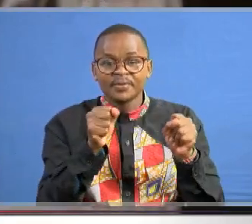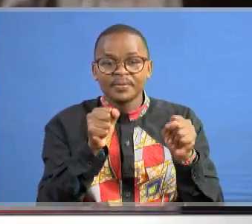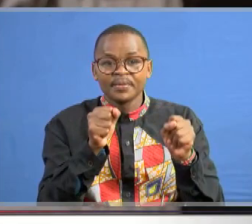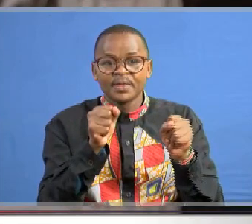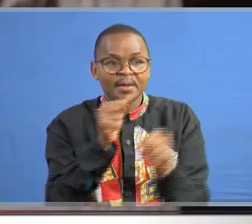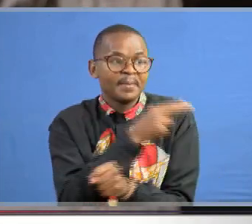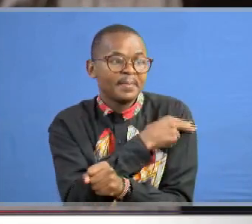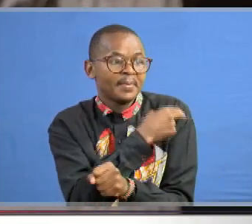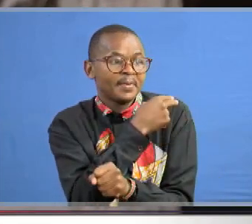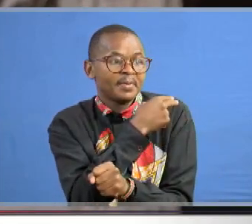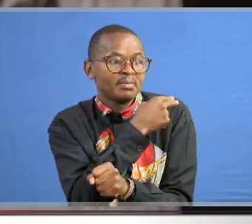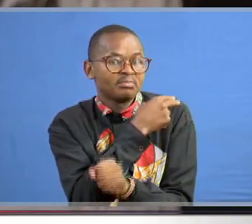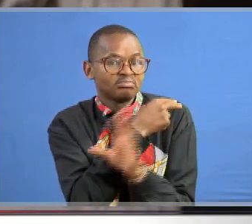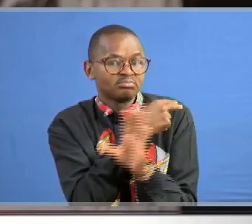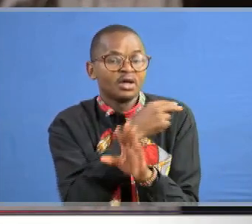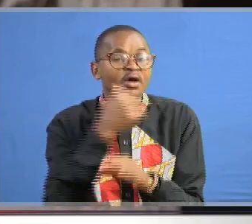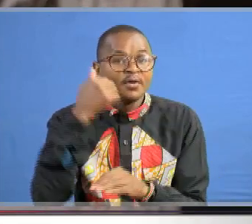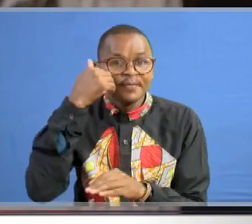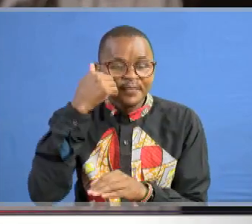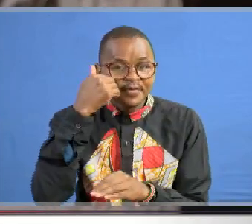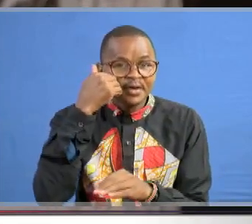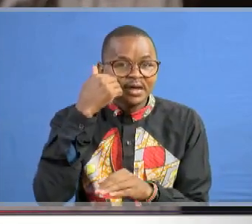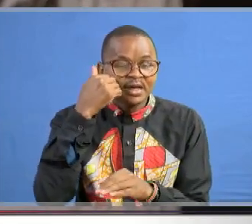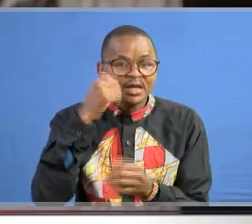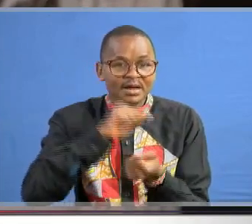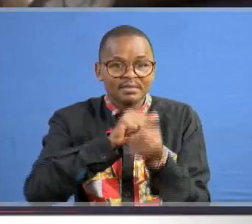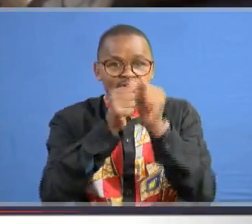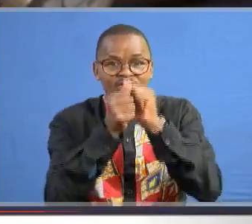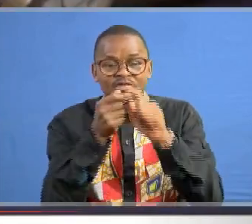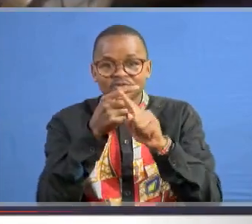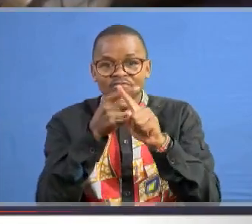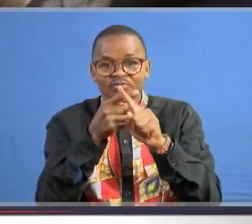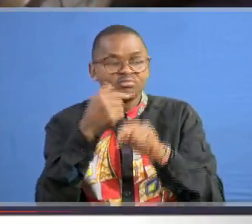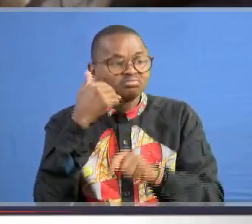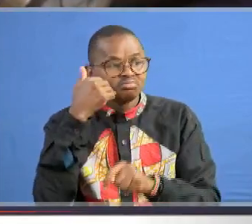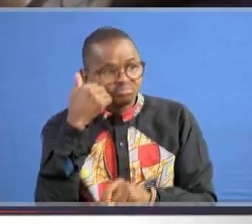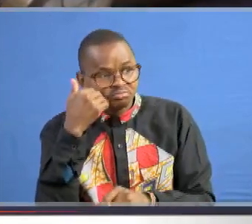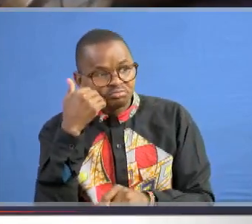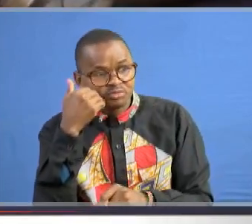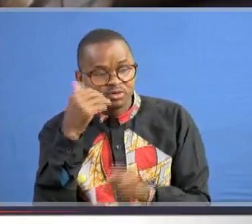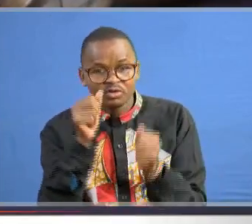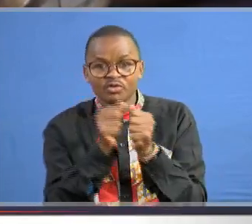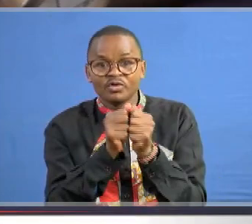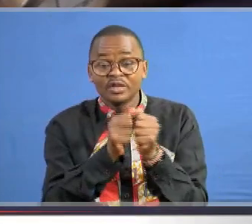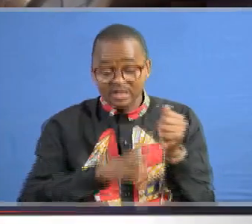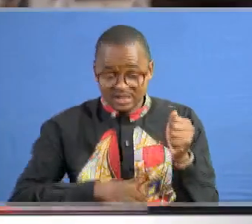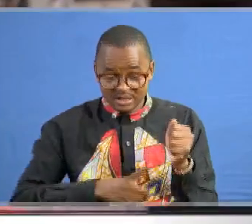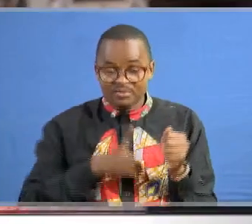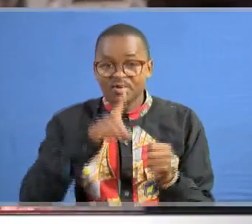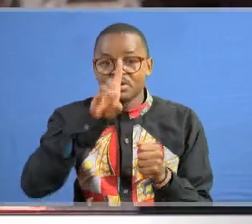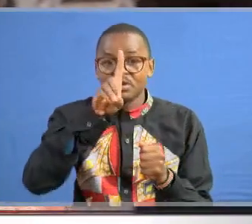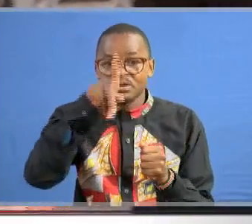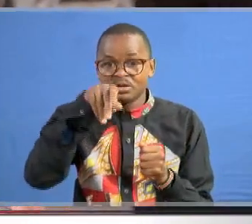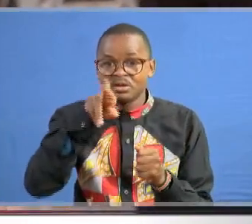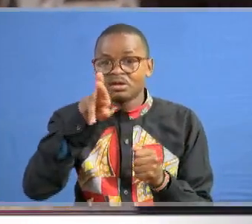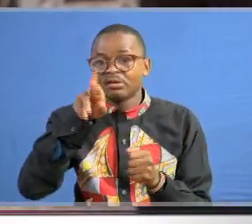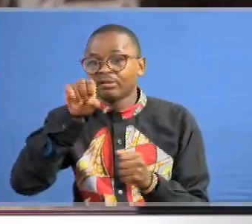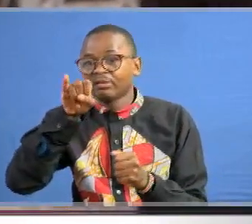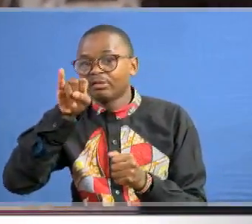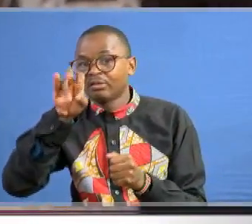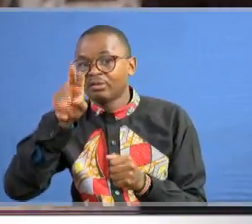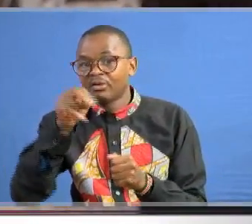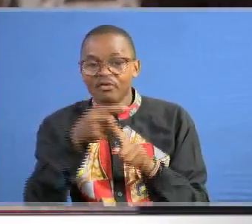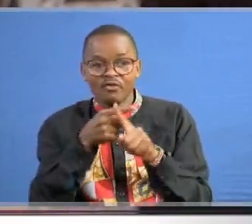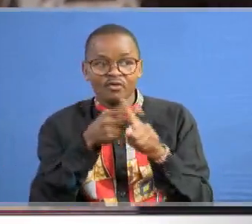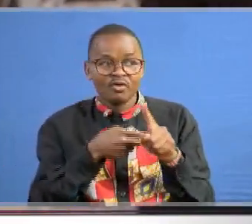patient, or rather a recovering patient with depression. My depression came about